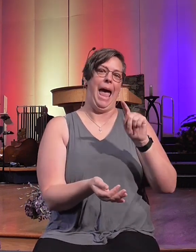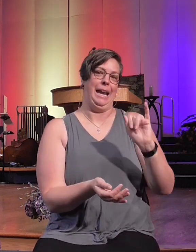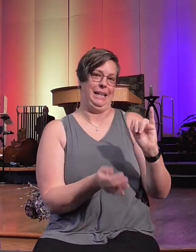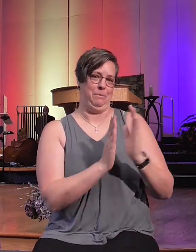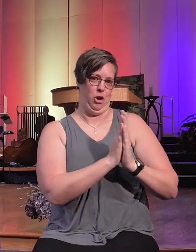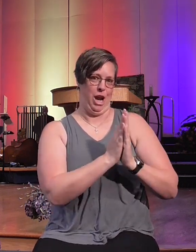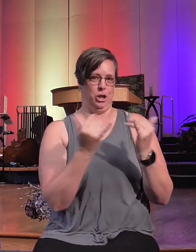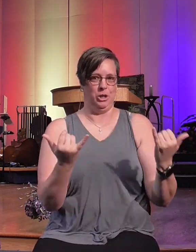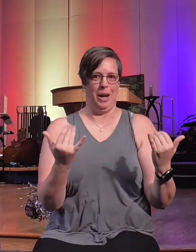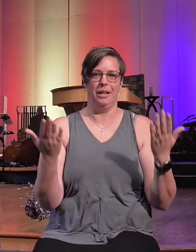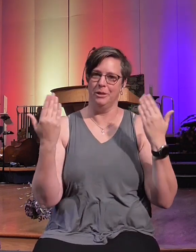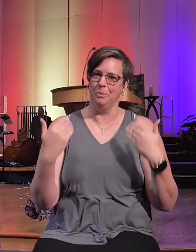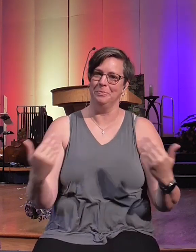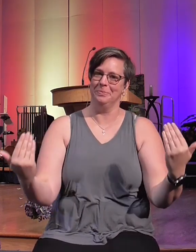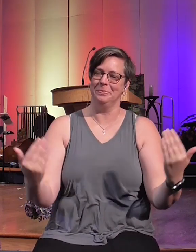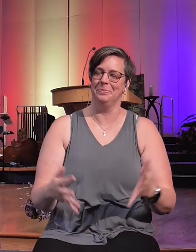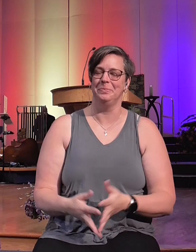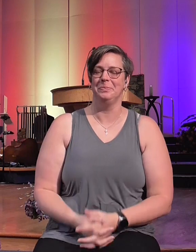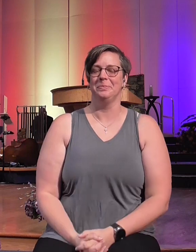us begin.